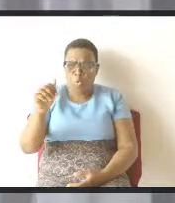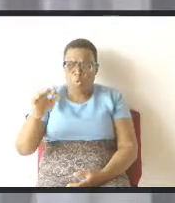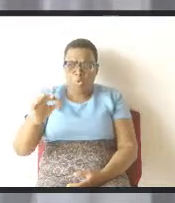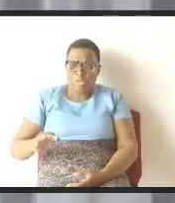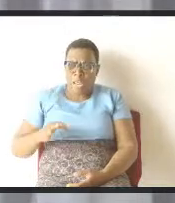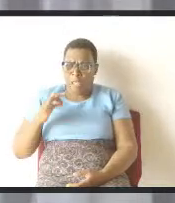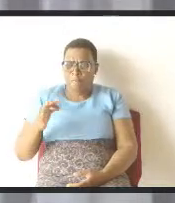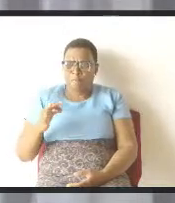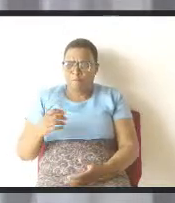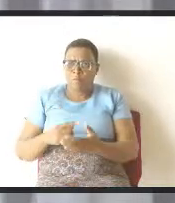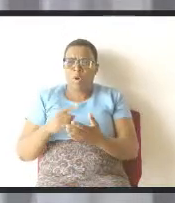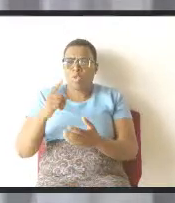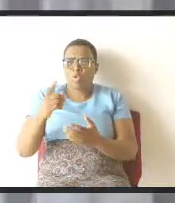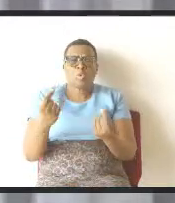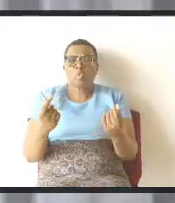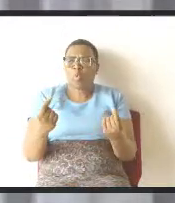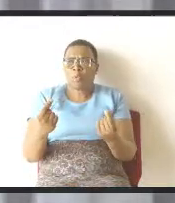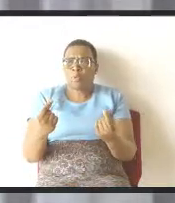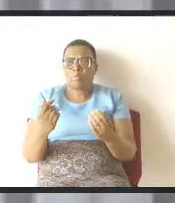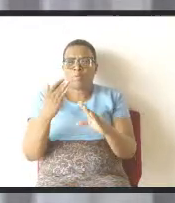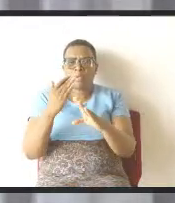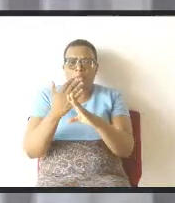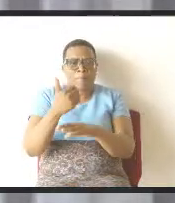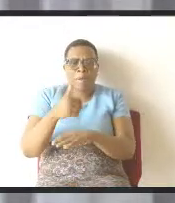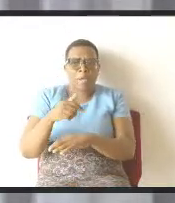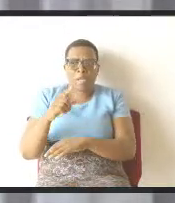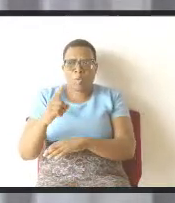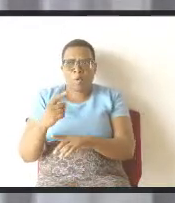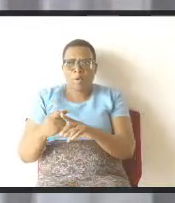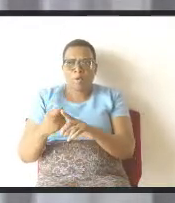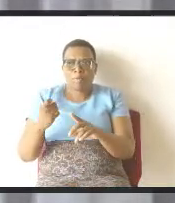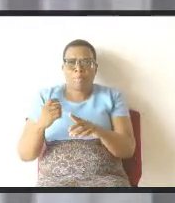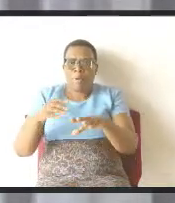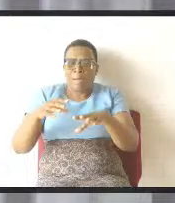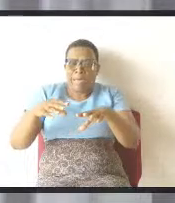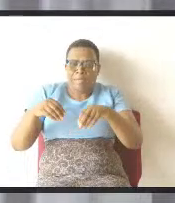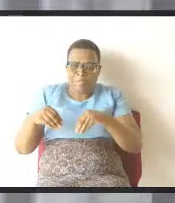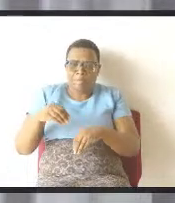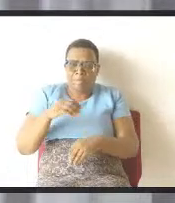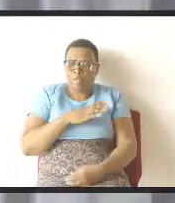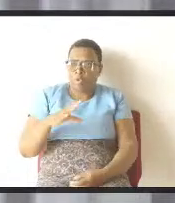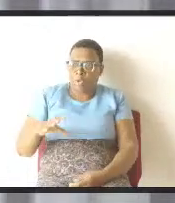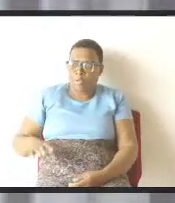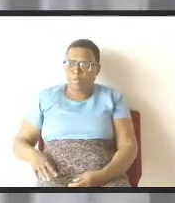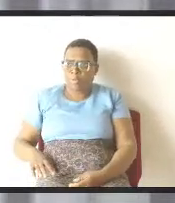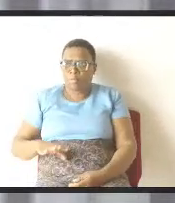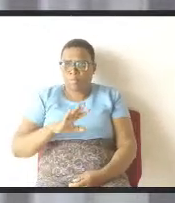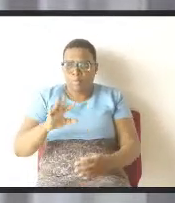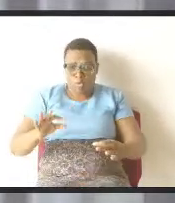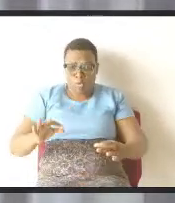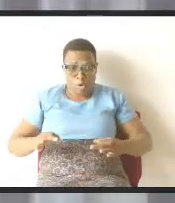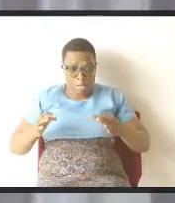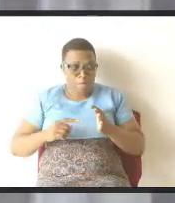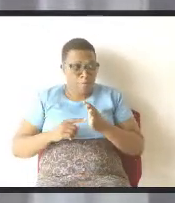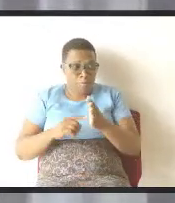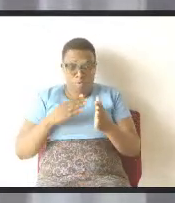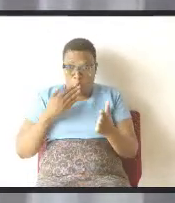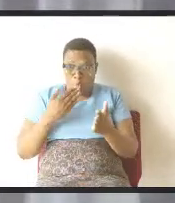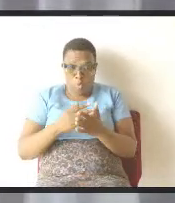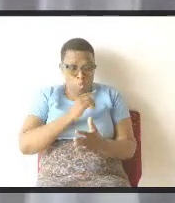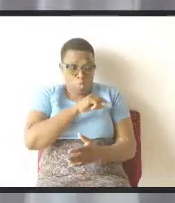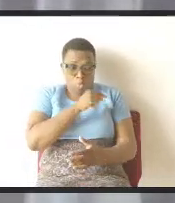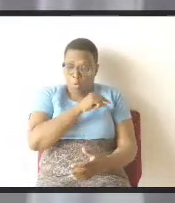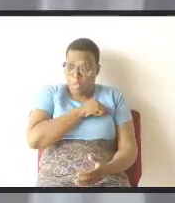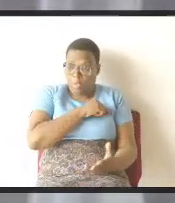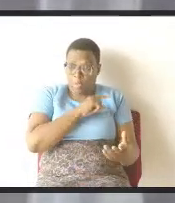that would prevent anyone from coming to know Jesus Christ as my personal Savior